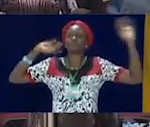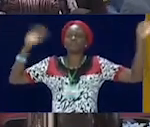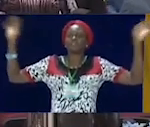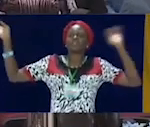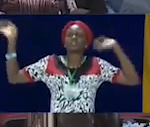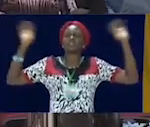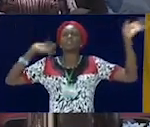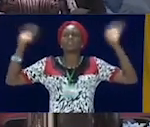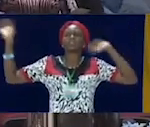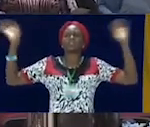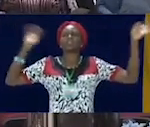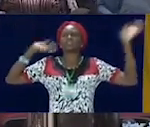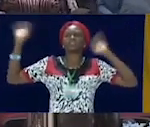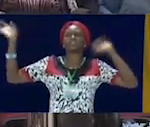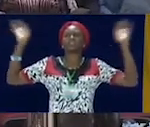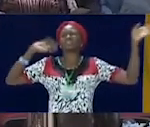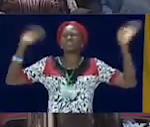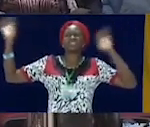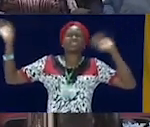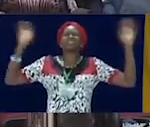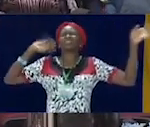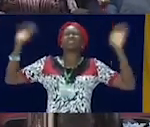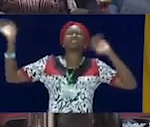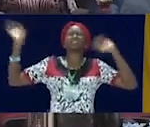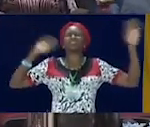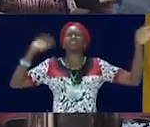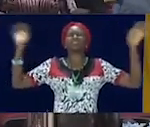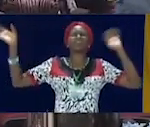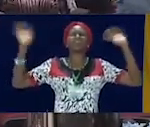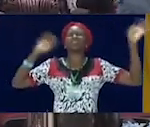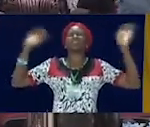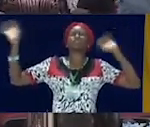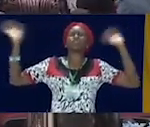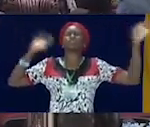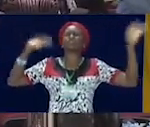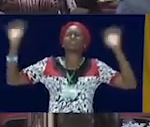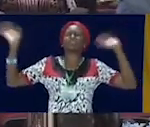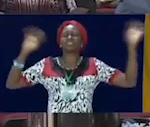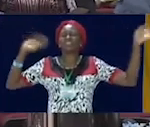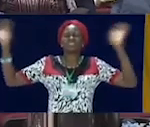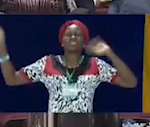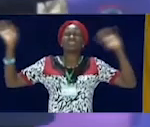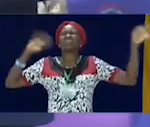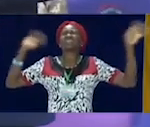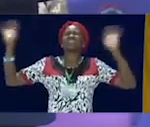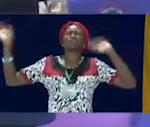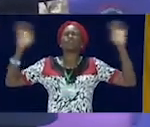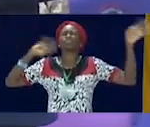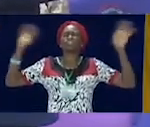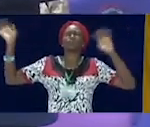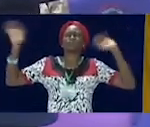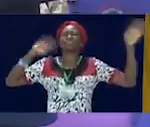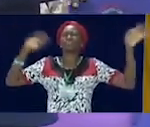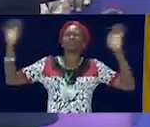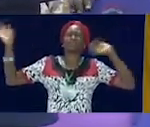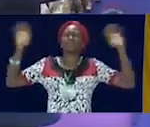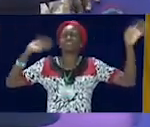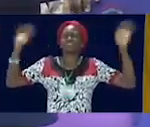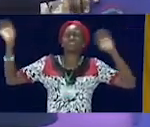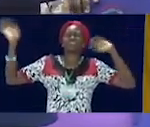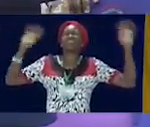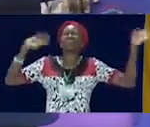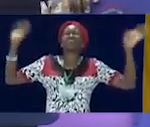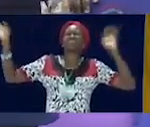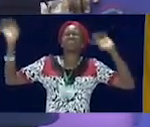mokorondere mokoshende. Ikera makarondere mokoshiki re mokotunda.